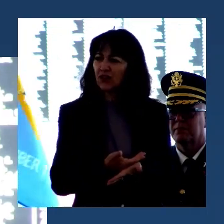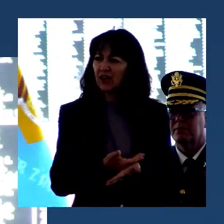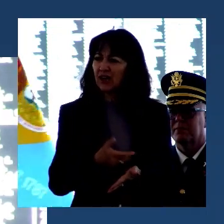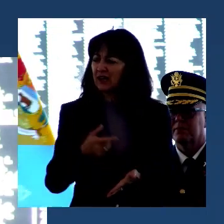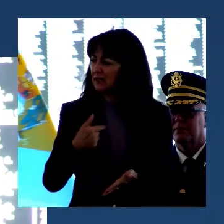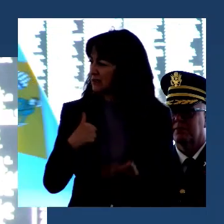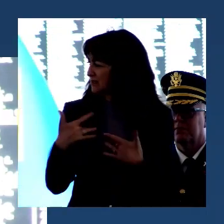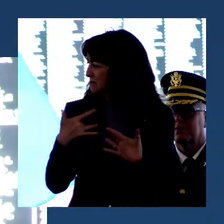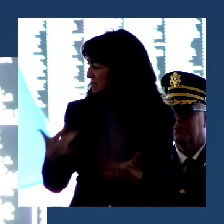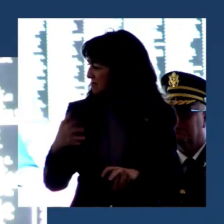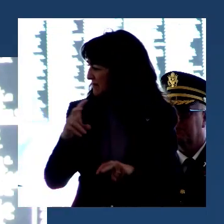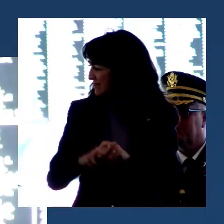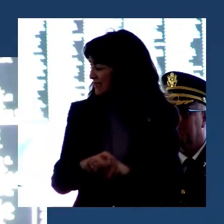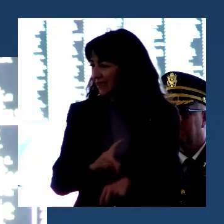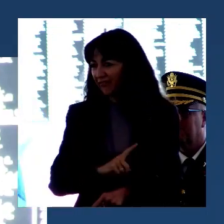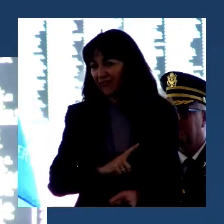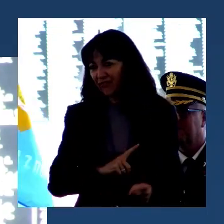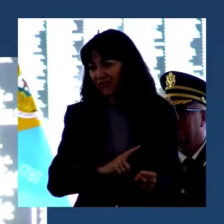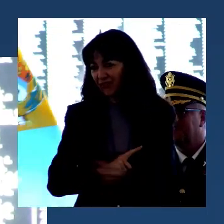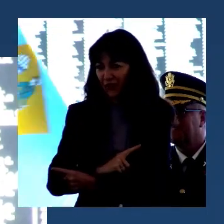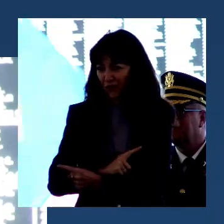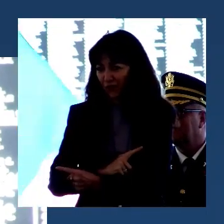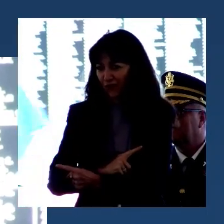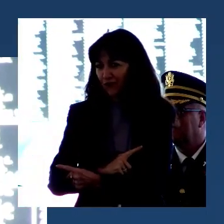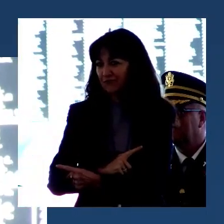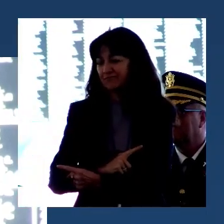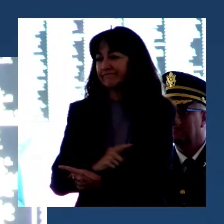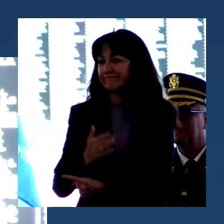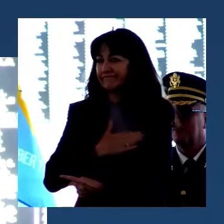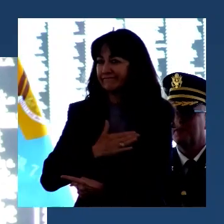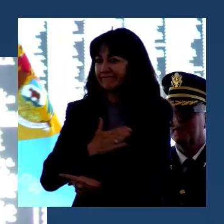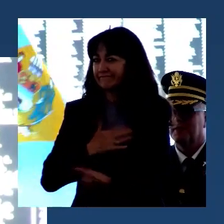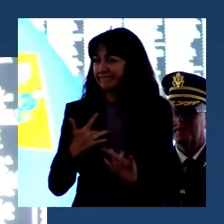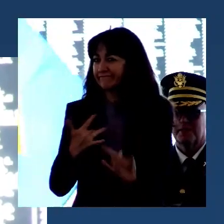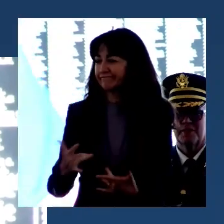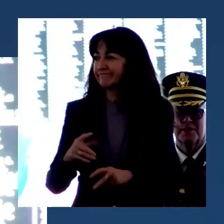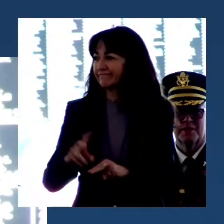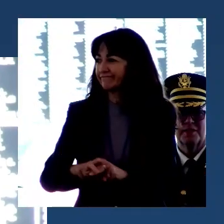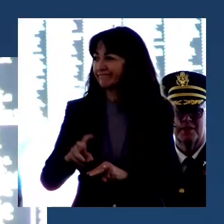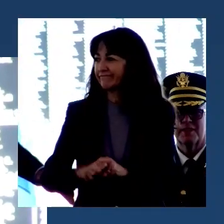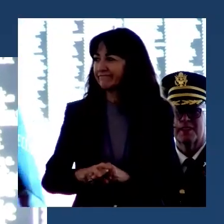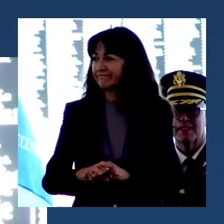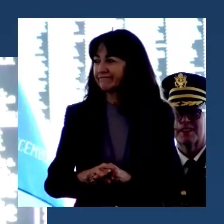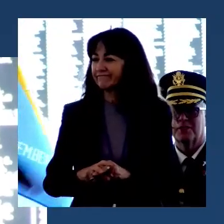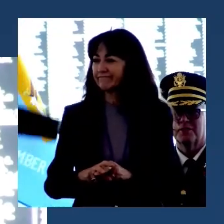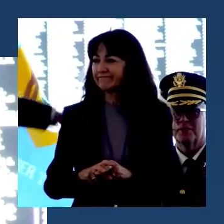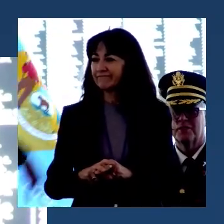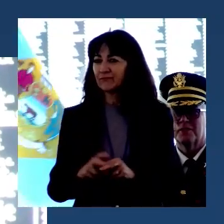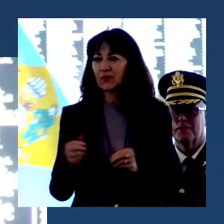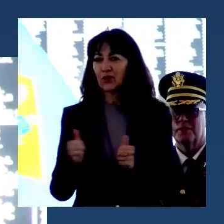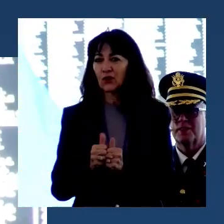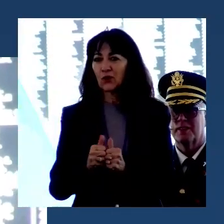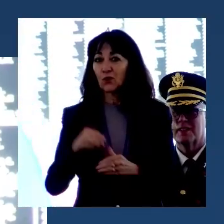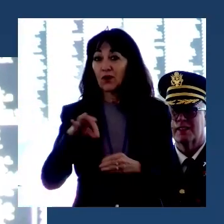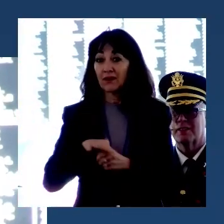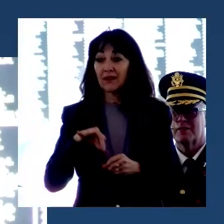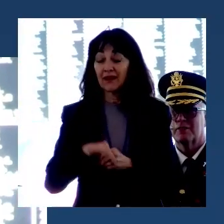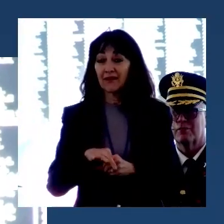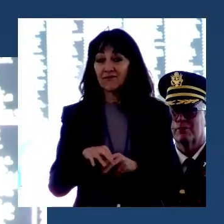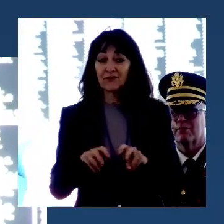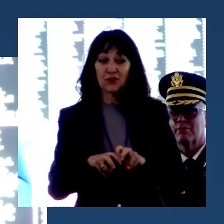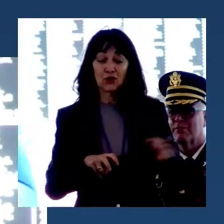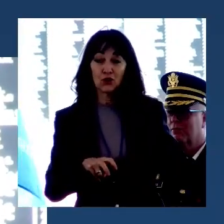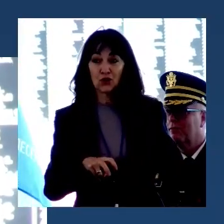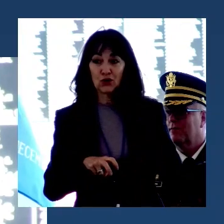sitting right there, which is where I usually sit, with the elected officials over here sitting